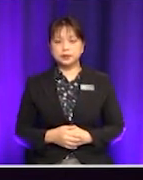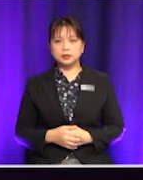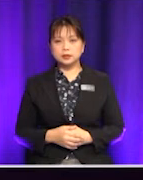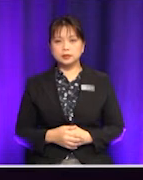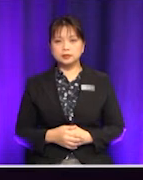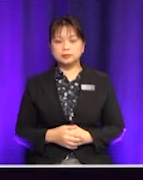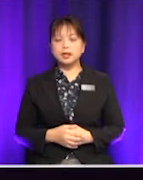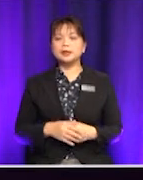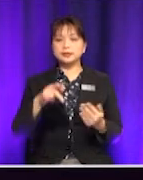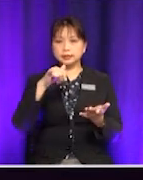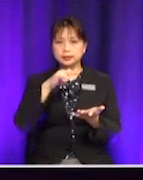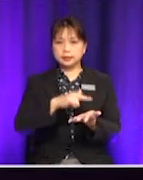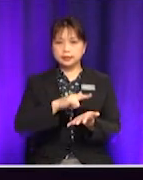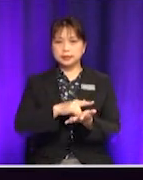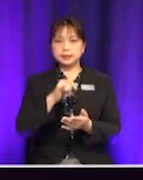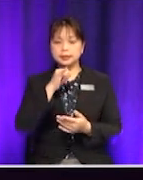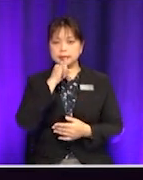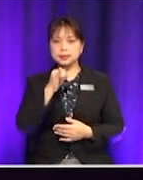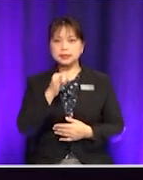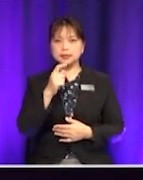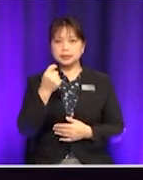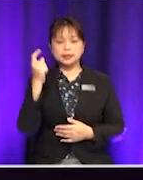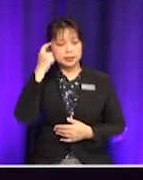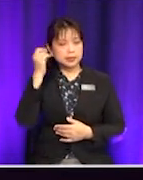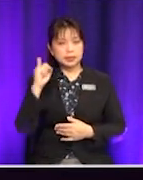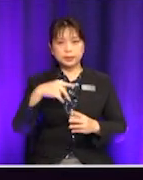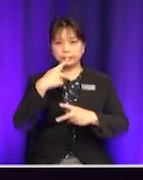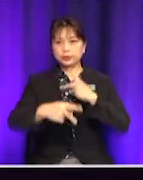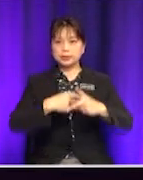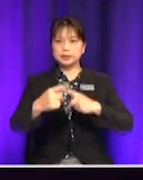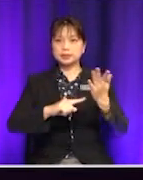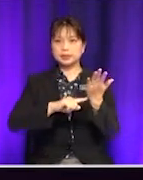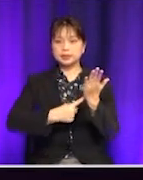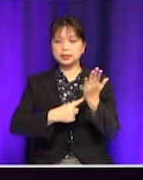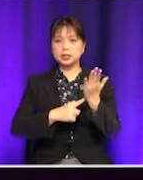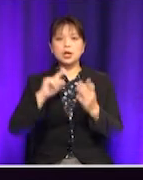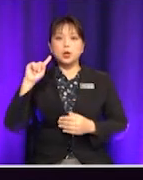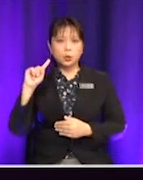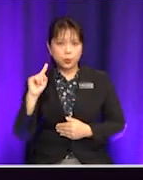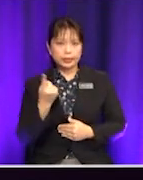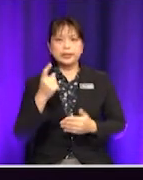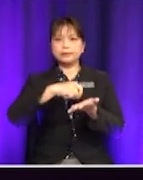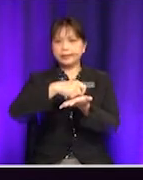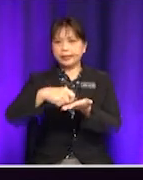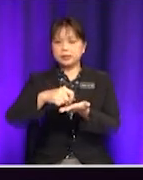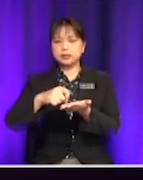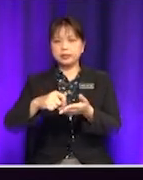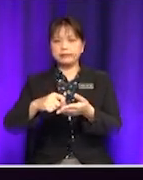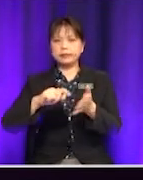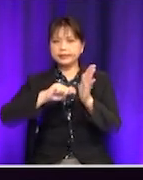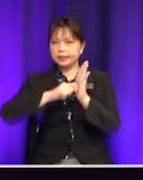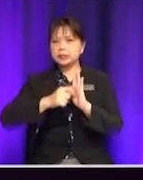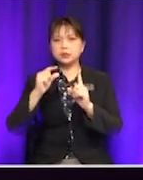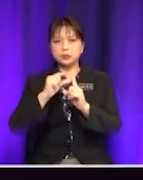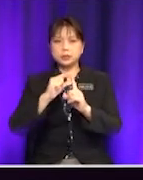right? Okay, next is to jot down the words. Only relevant words. You don't need to write every single